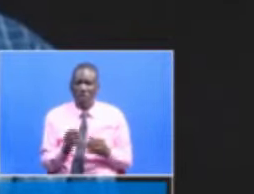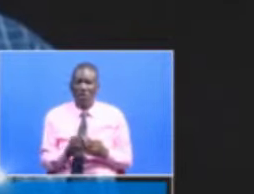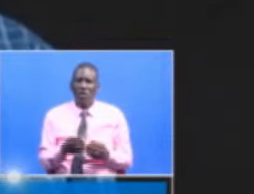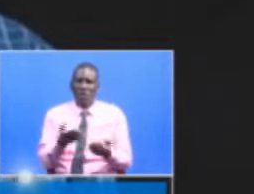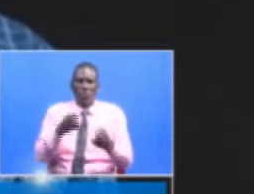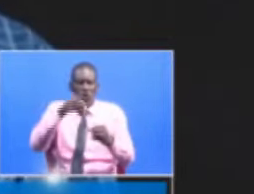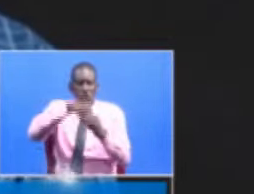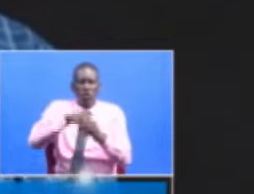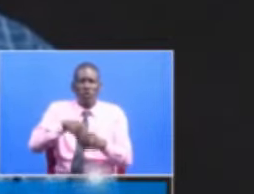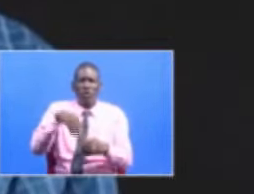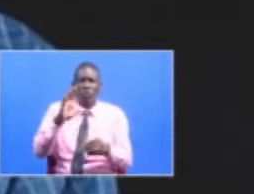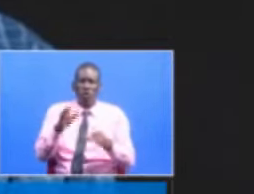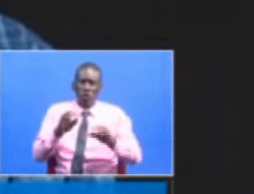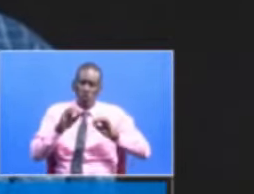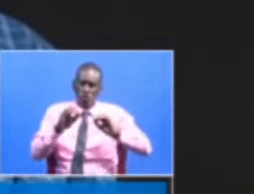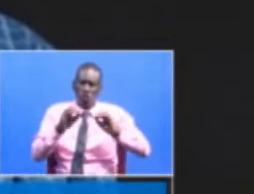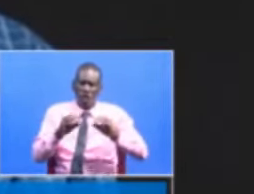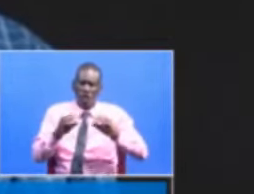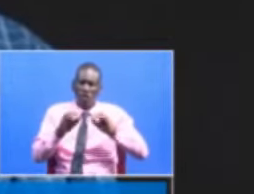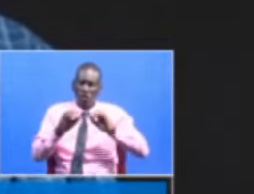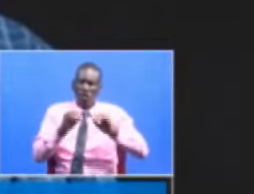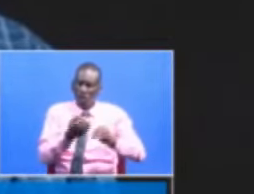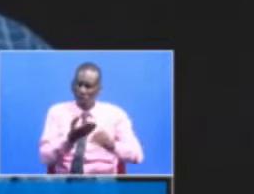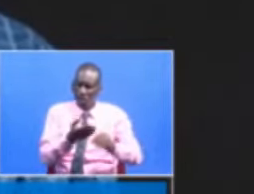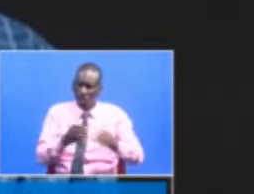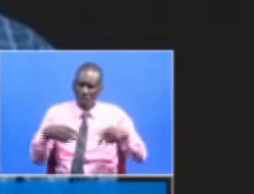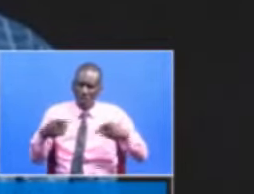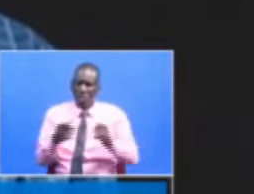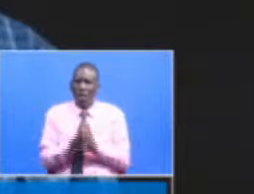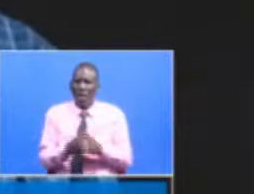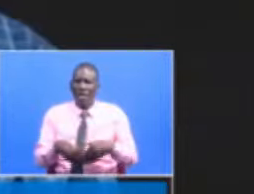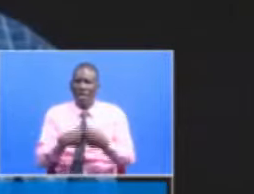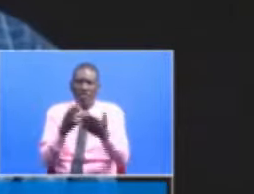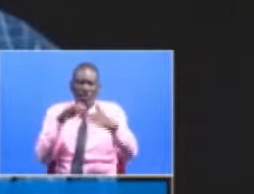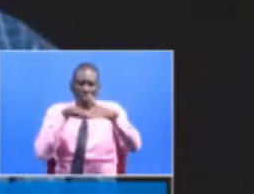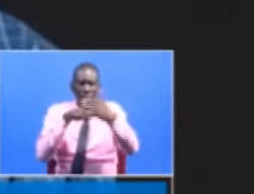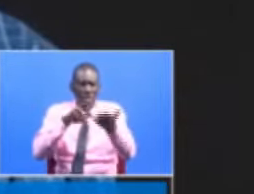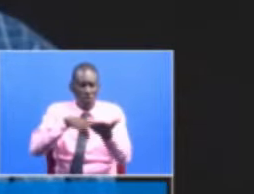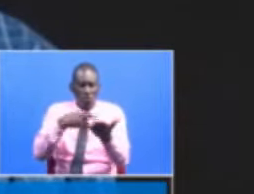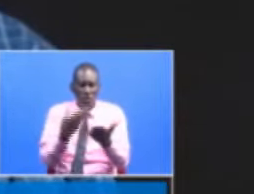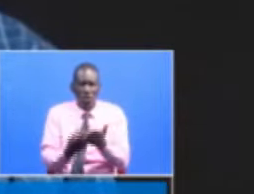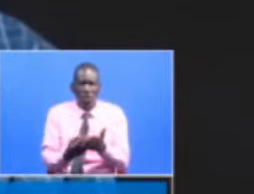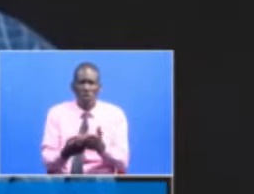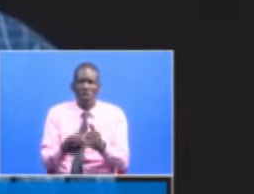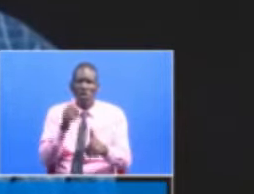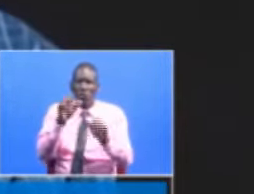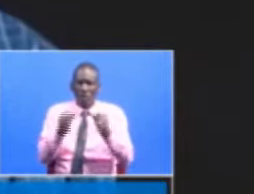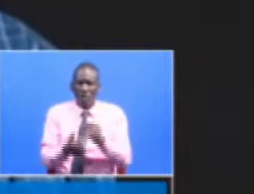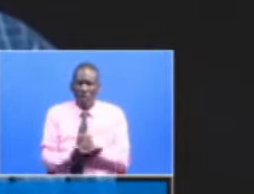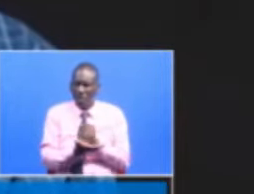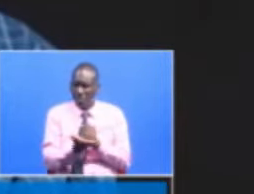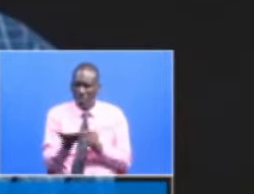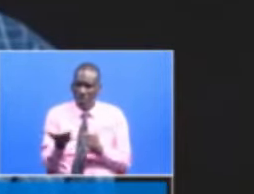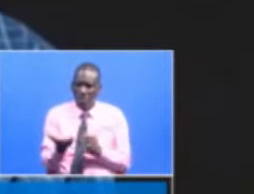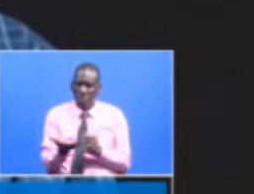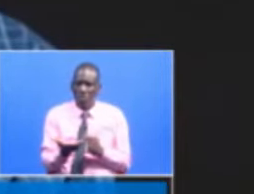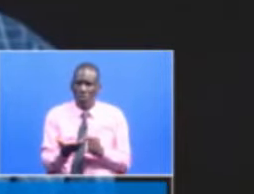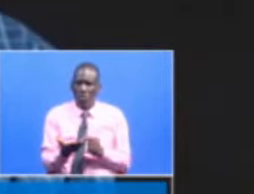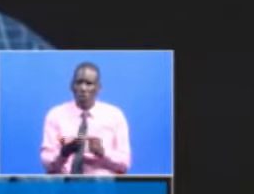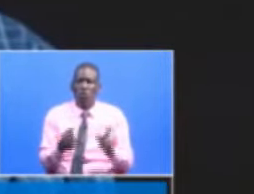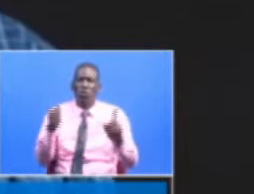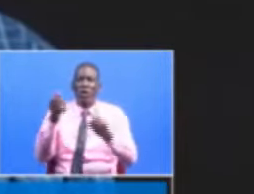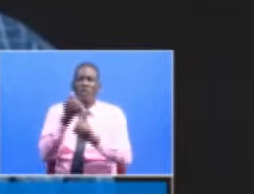on teaching them and also giving them access to resources that will enable them to achieve some